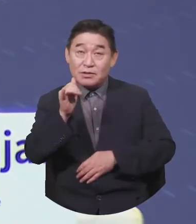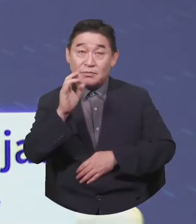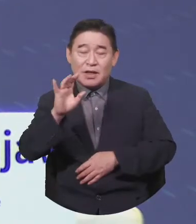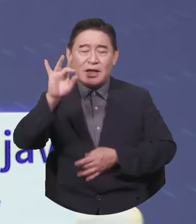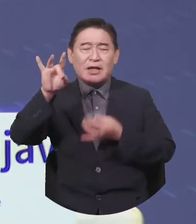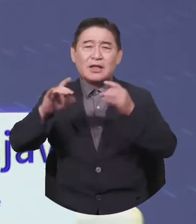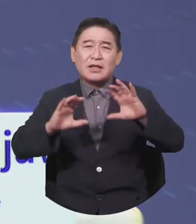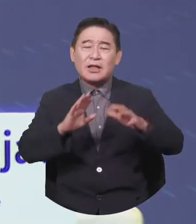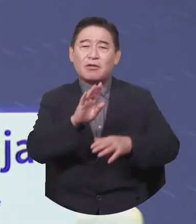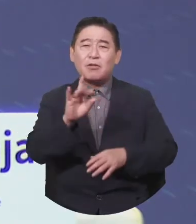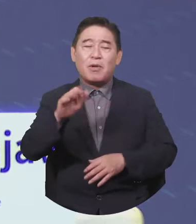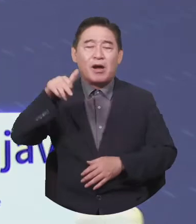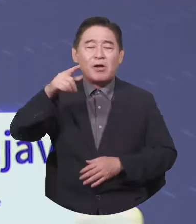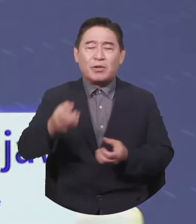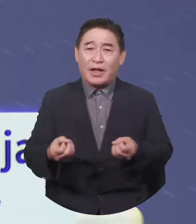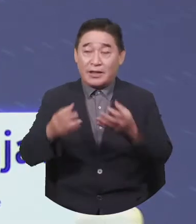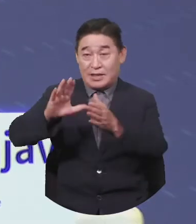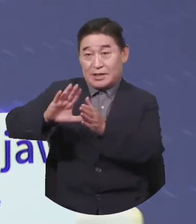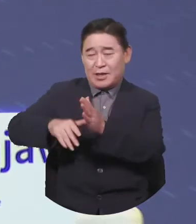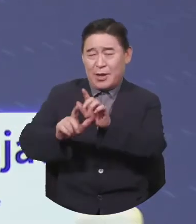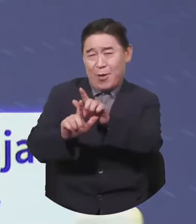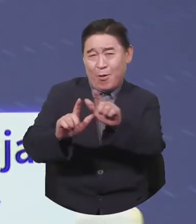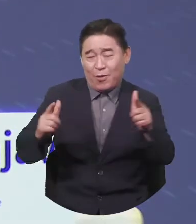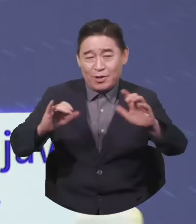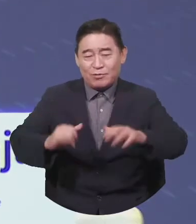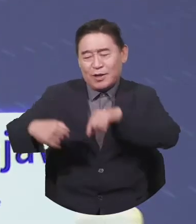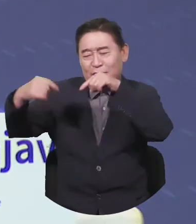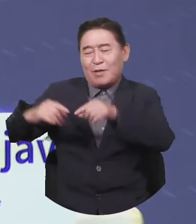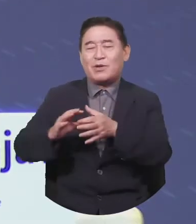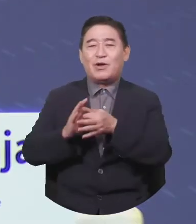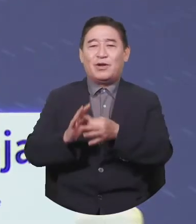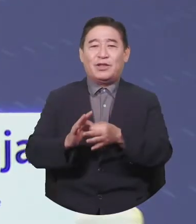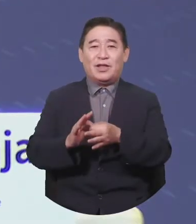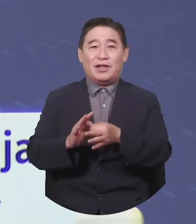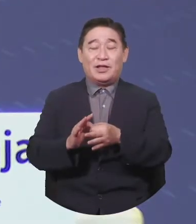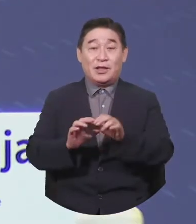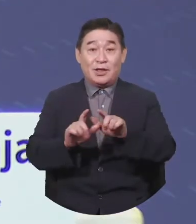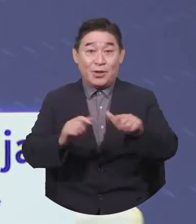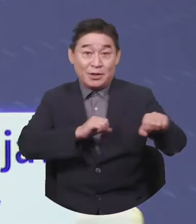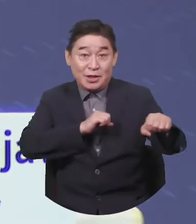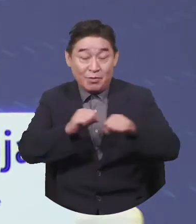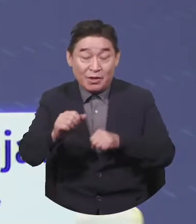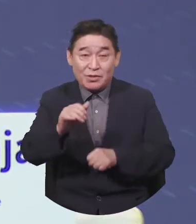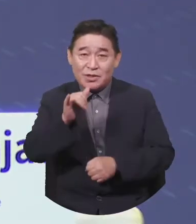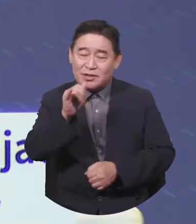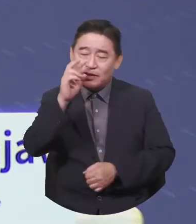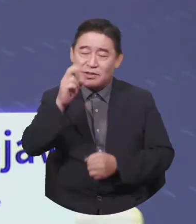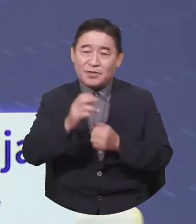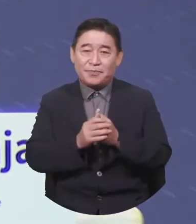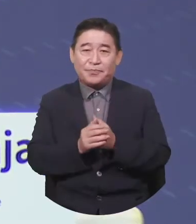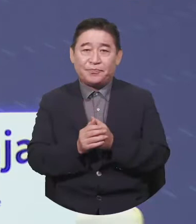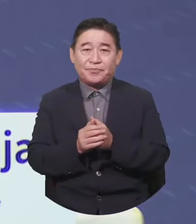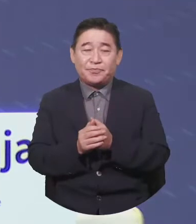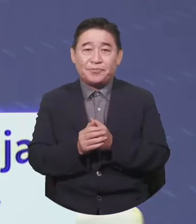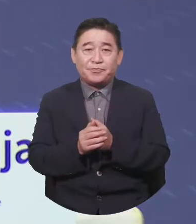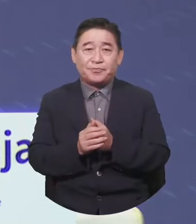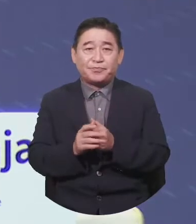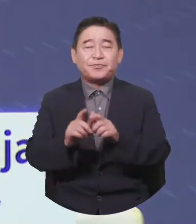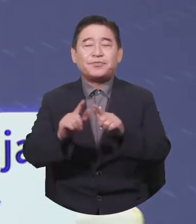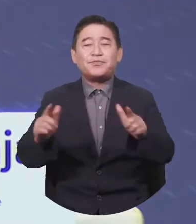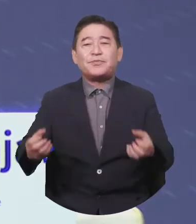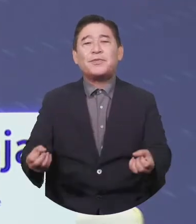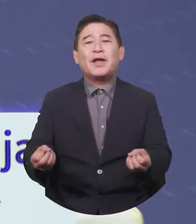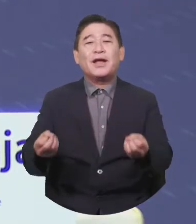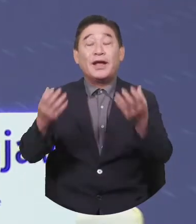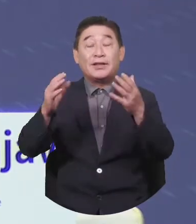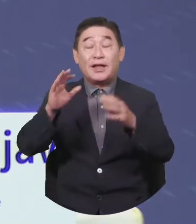platforms of engagement, which could, in their turn, to help us to hasten